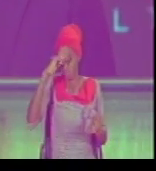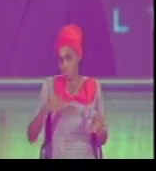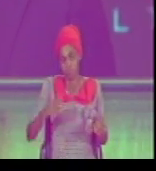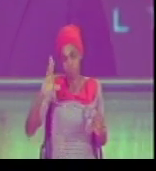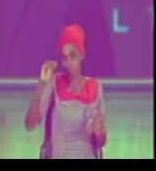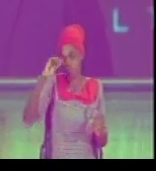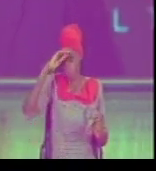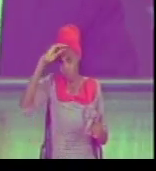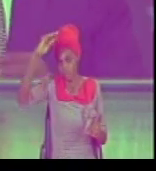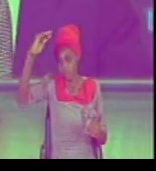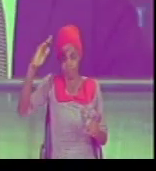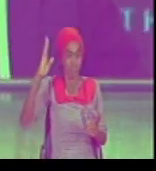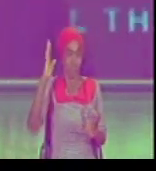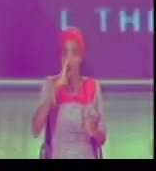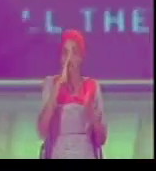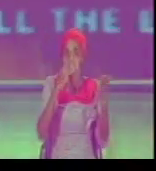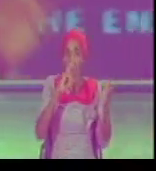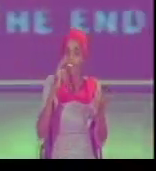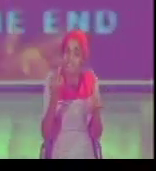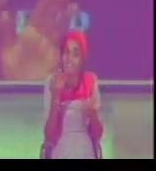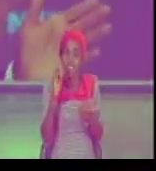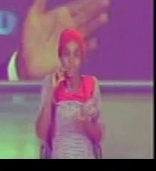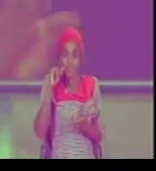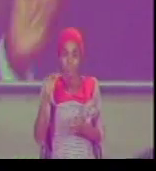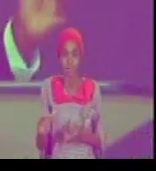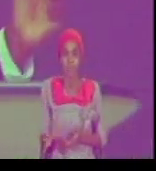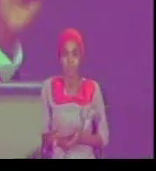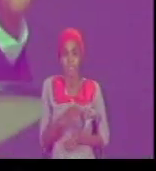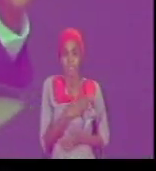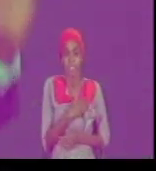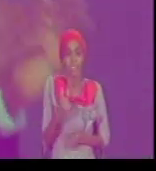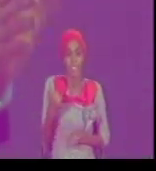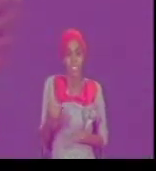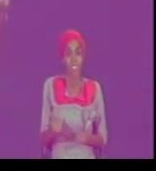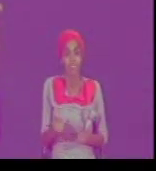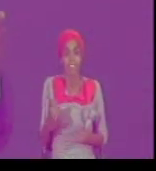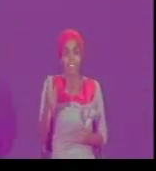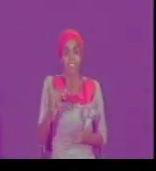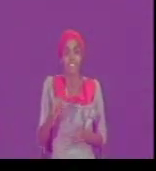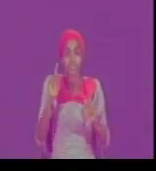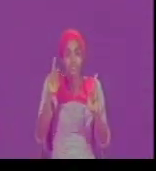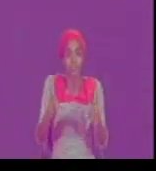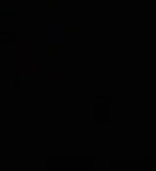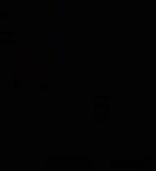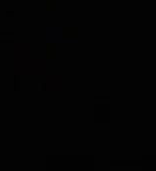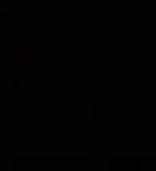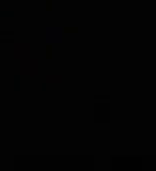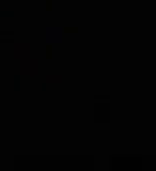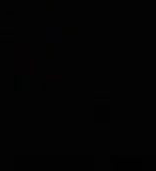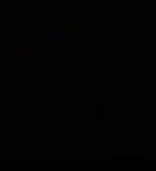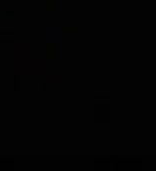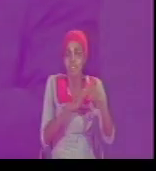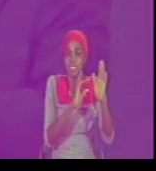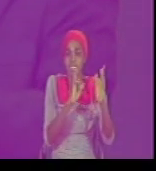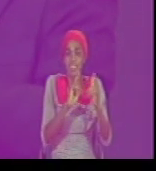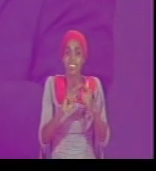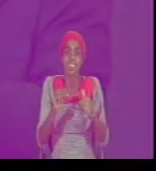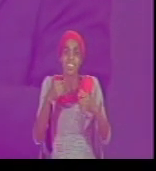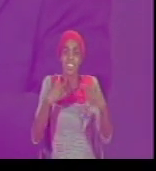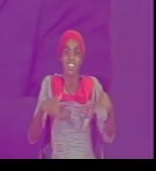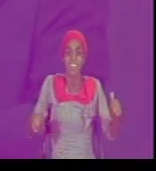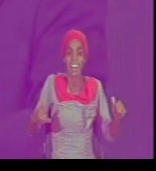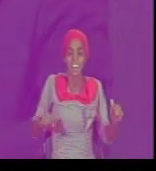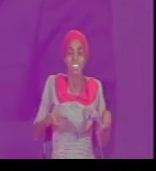only women. And then the person going to lead the dance tonight, we have sought